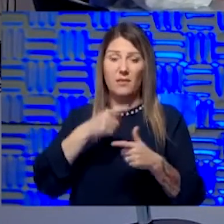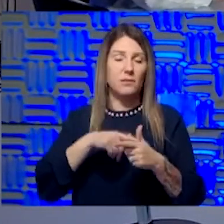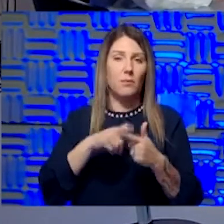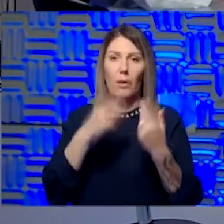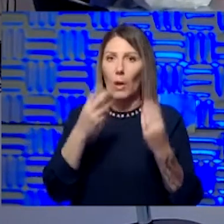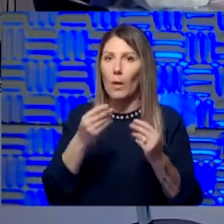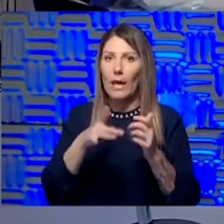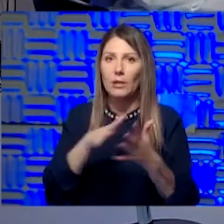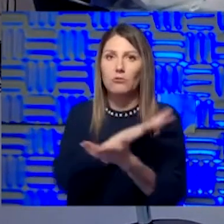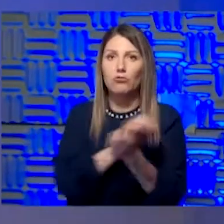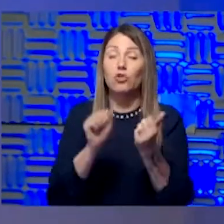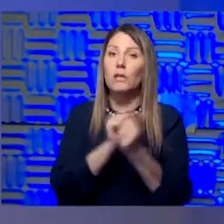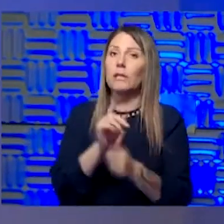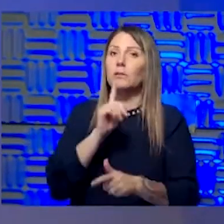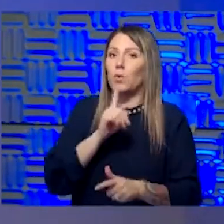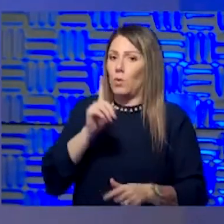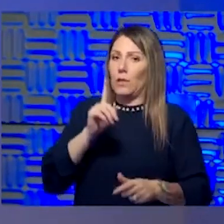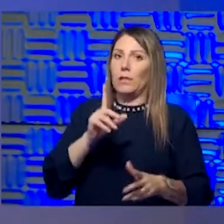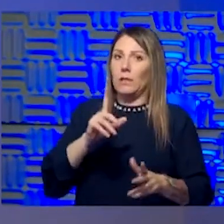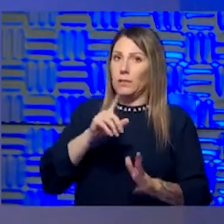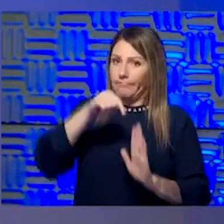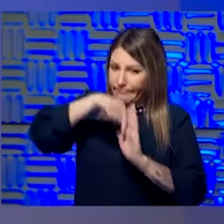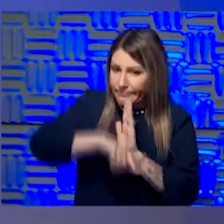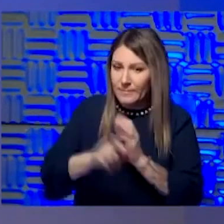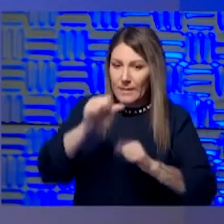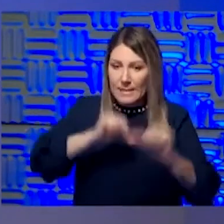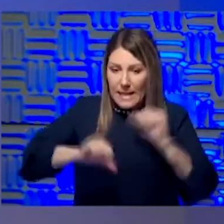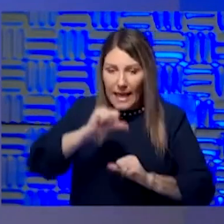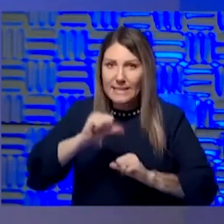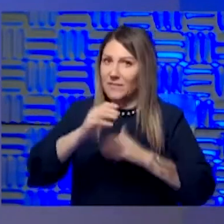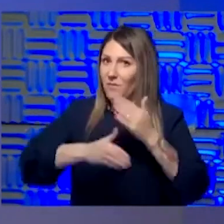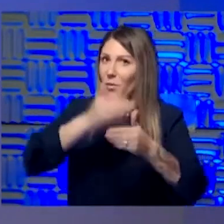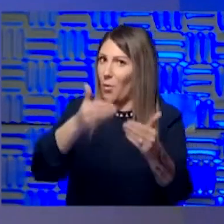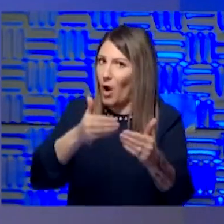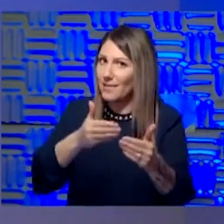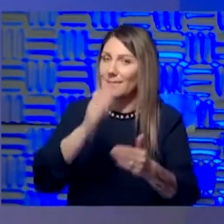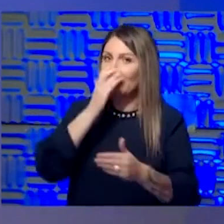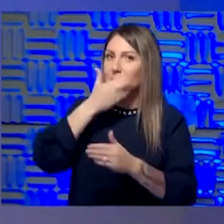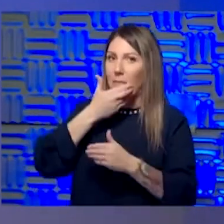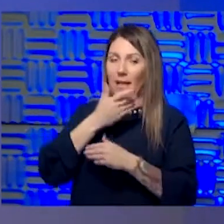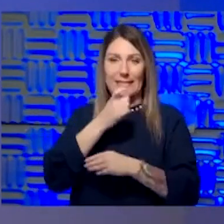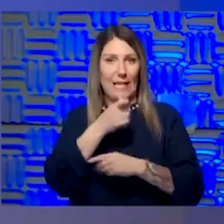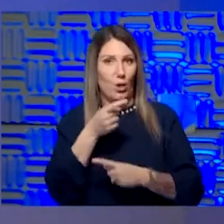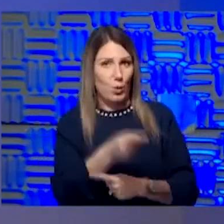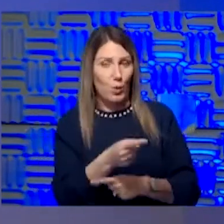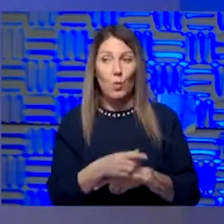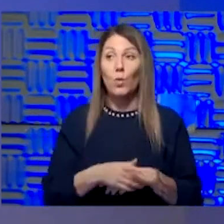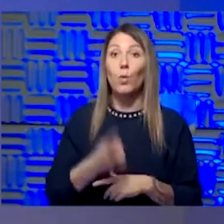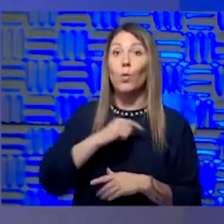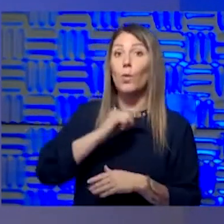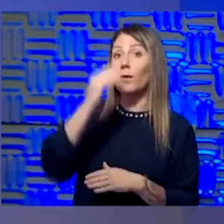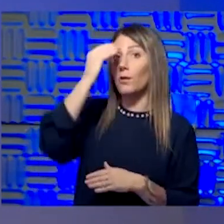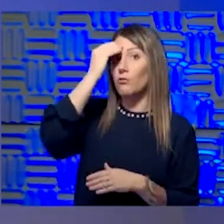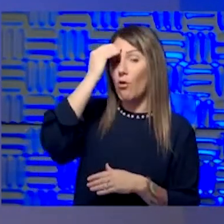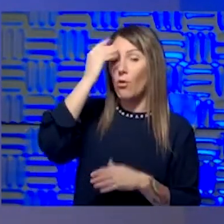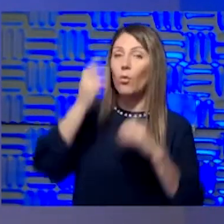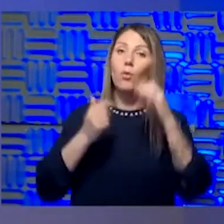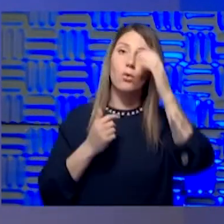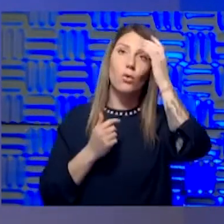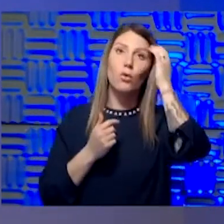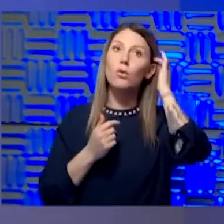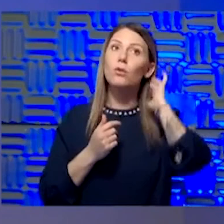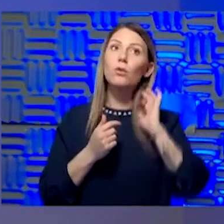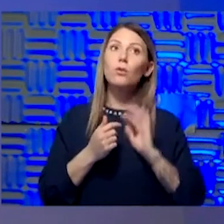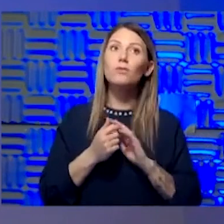you anymore. This is a very scientific process that it's undergoing. And again, it's the mask, it's not you, because we know that